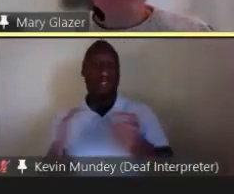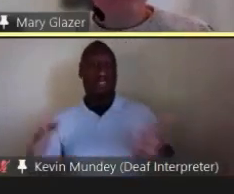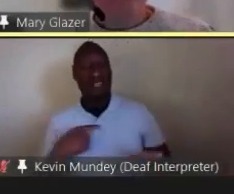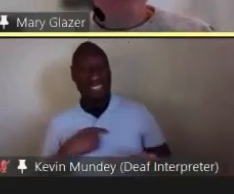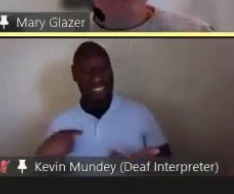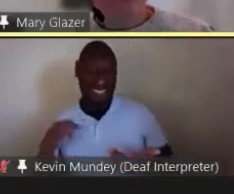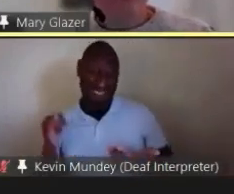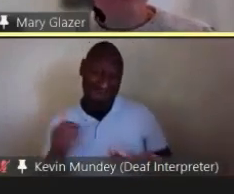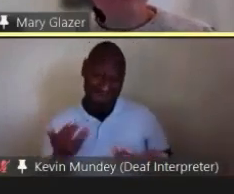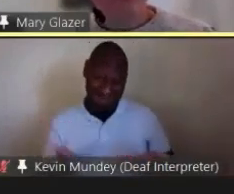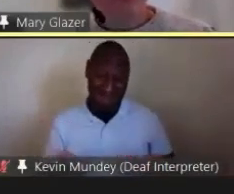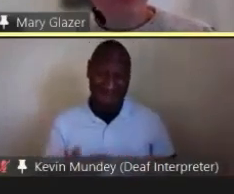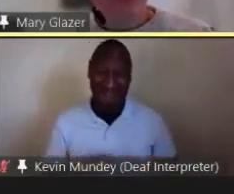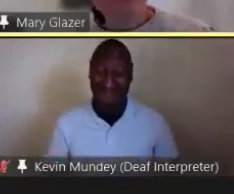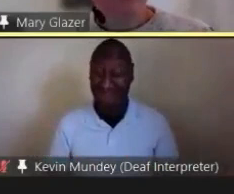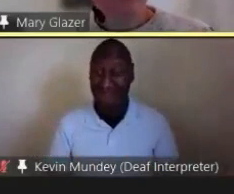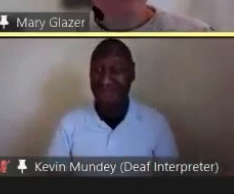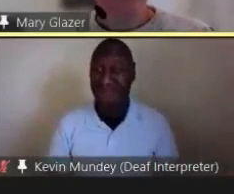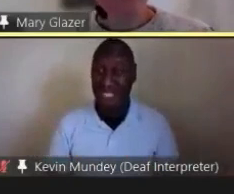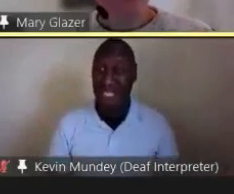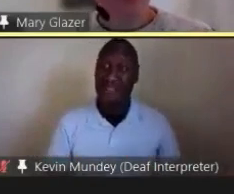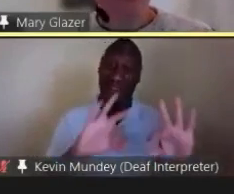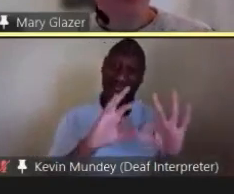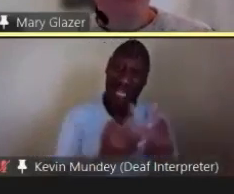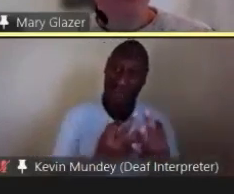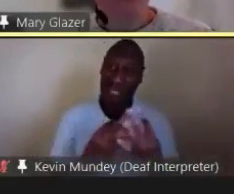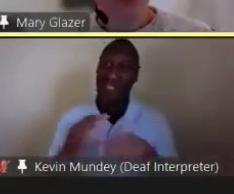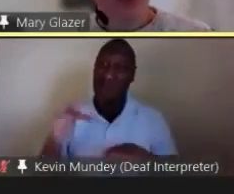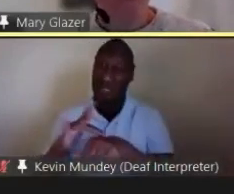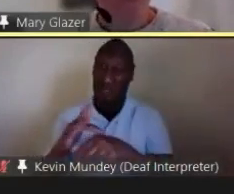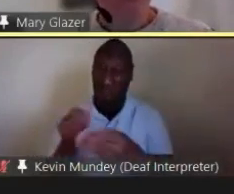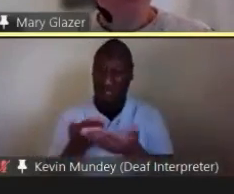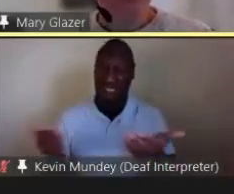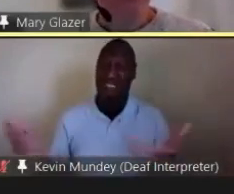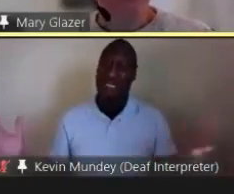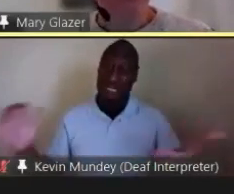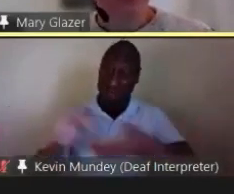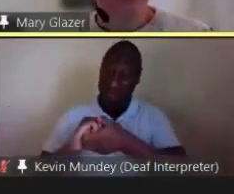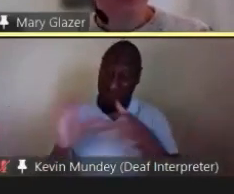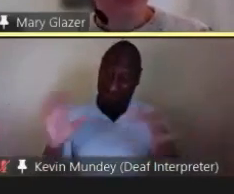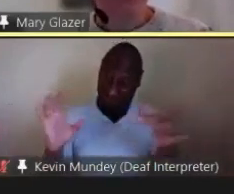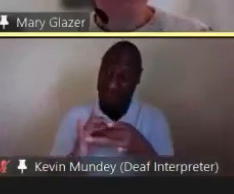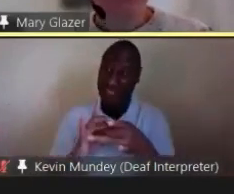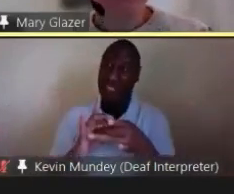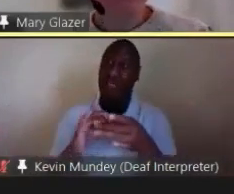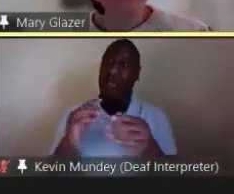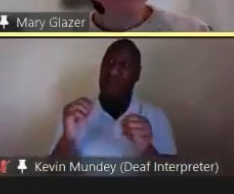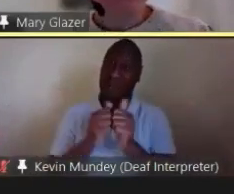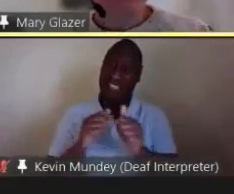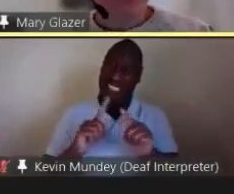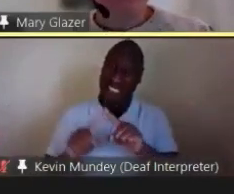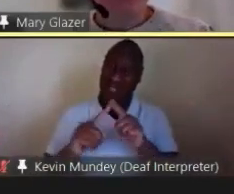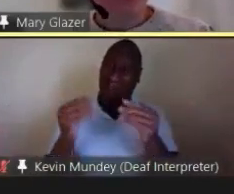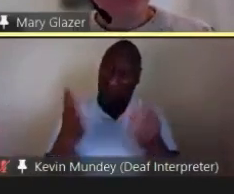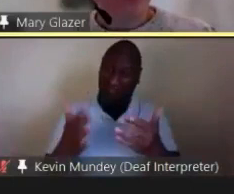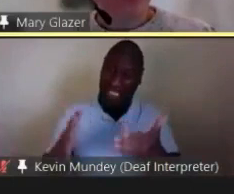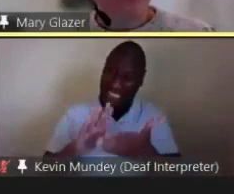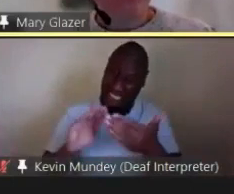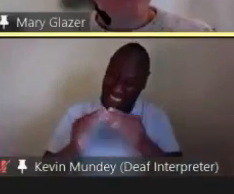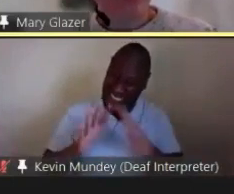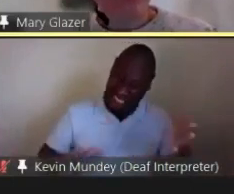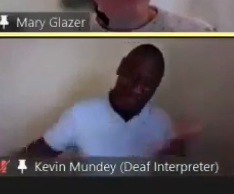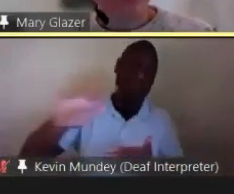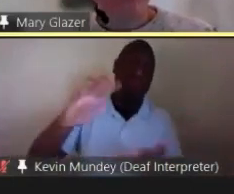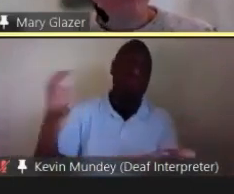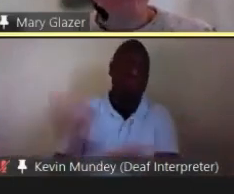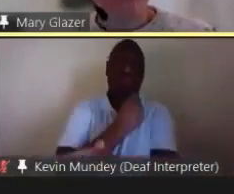connect families with resources in the community through partnerships that we have with providers throughout the city. We have an email